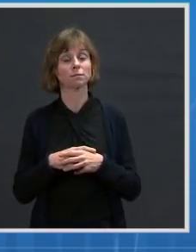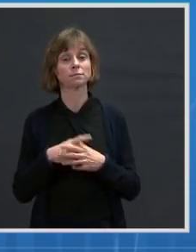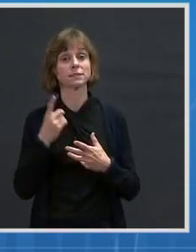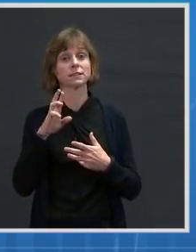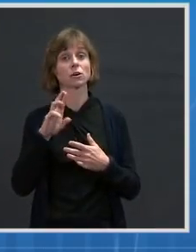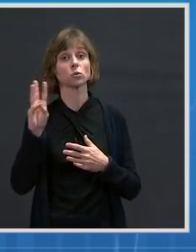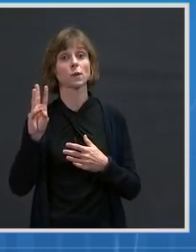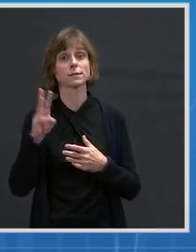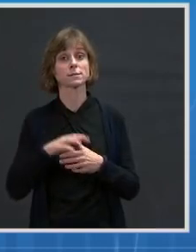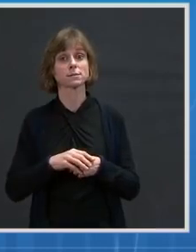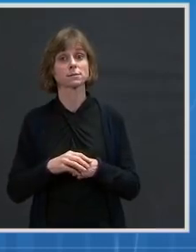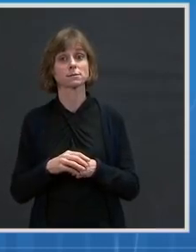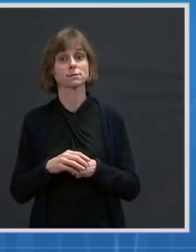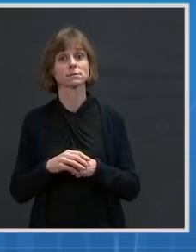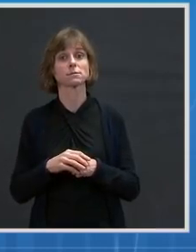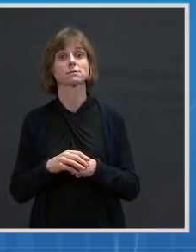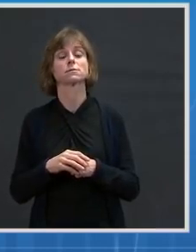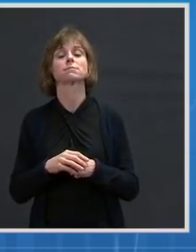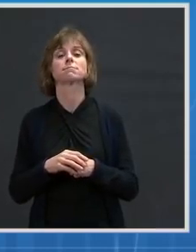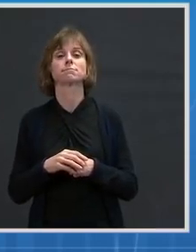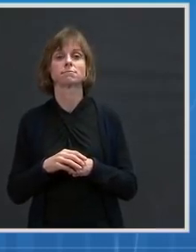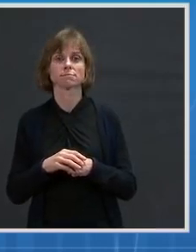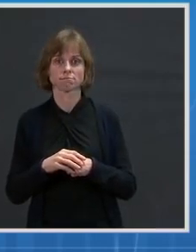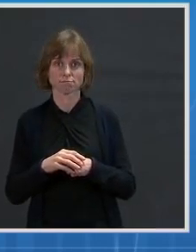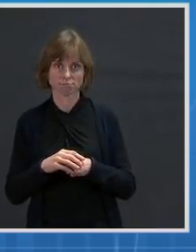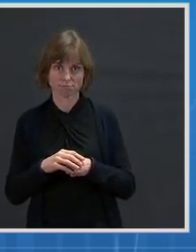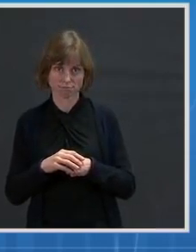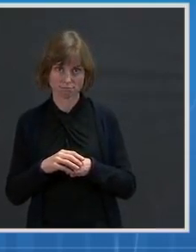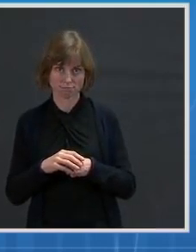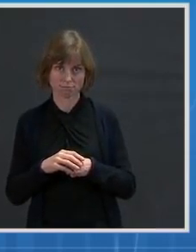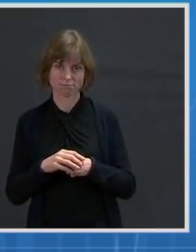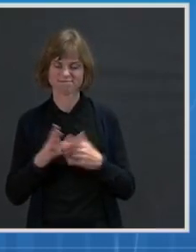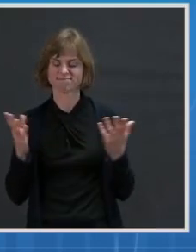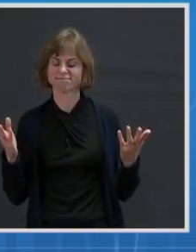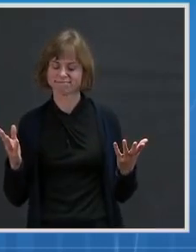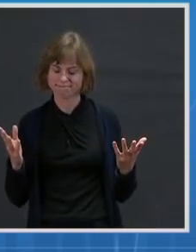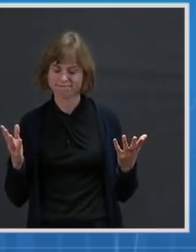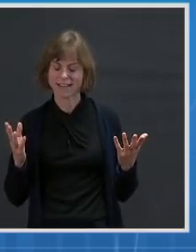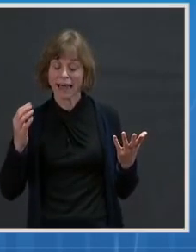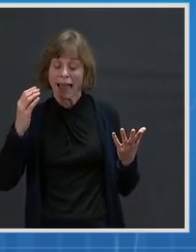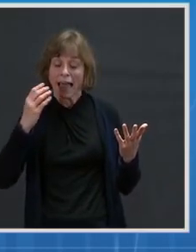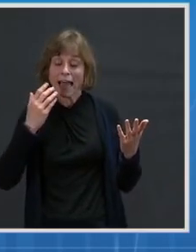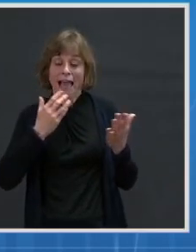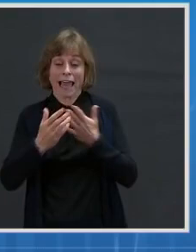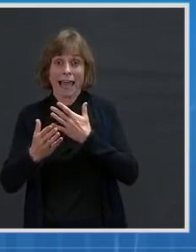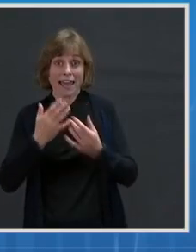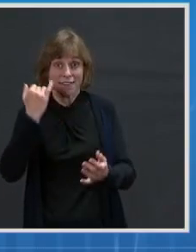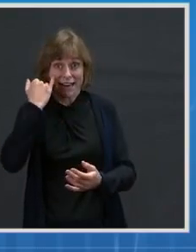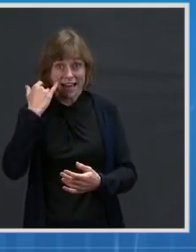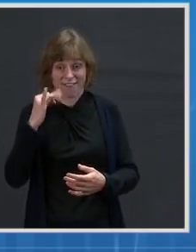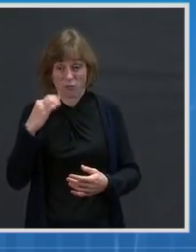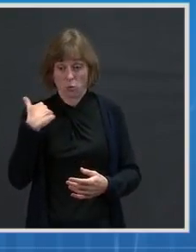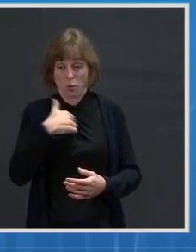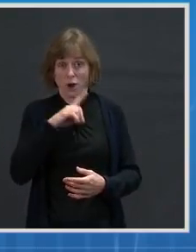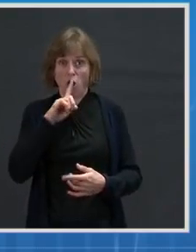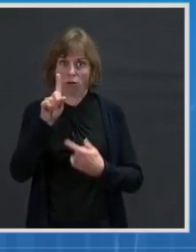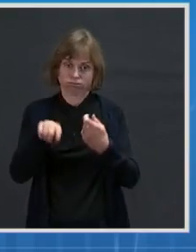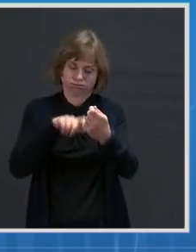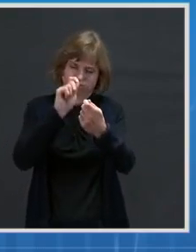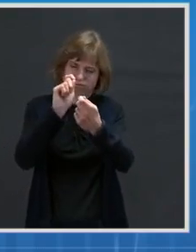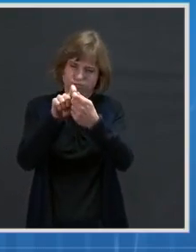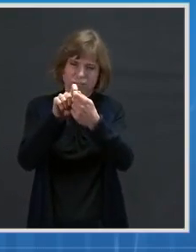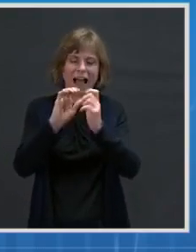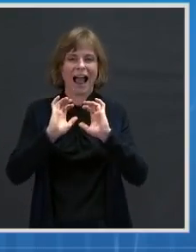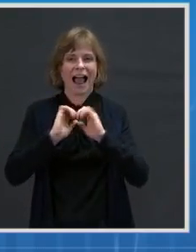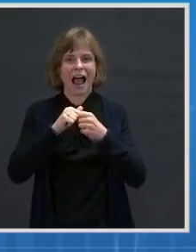Walensky? Yeah, I mean, I think we can, even if we were perfectly precise in how we defined